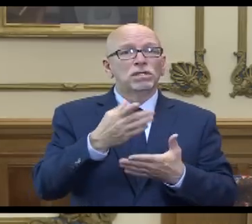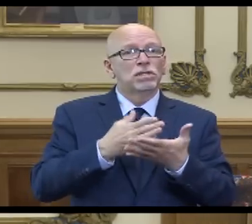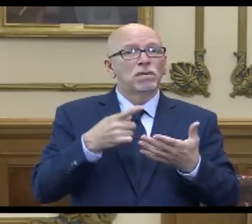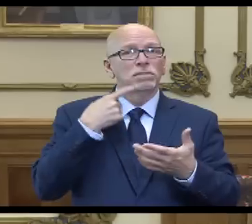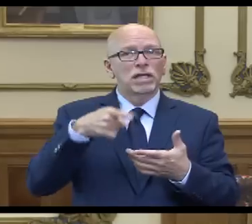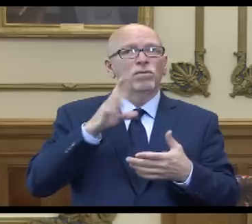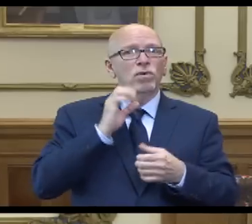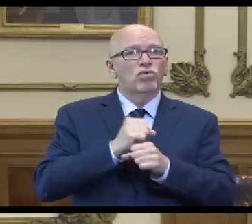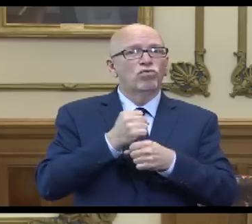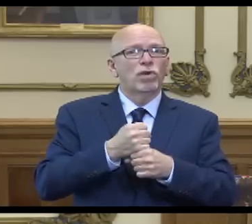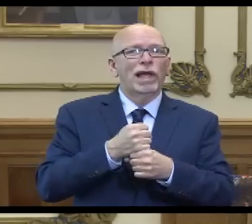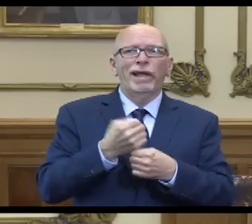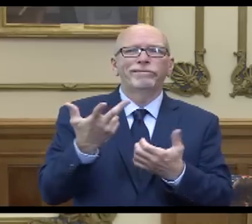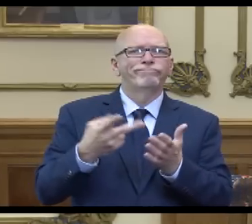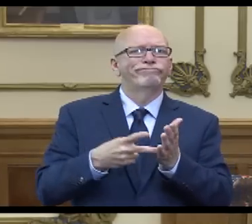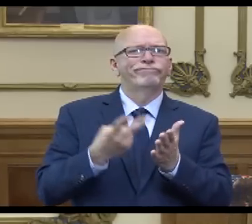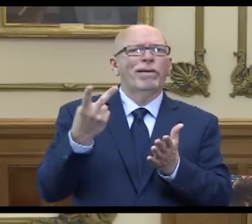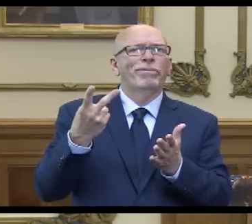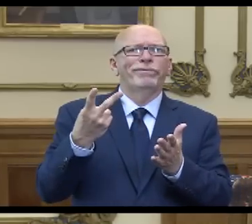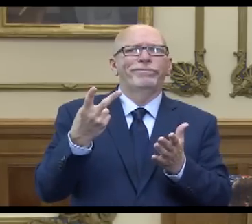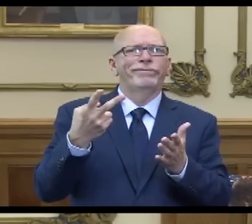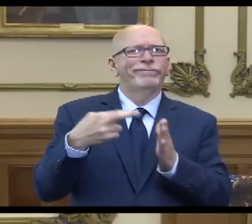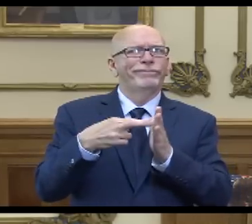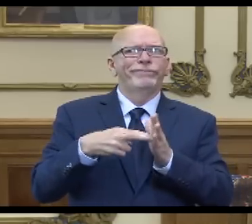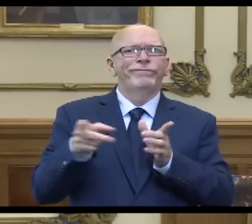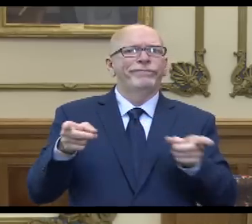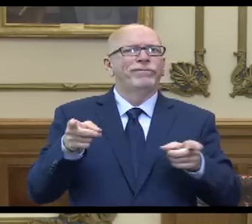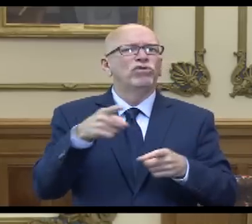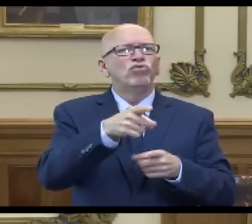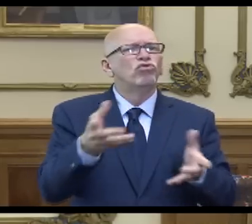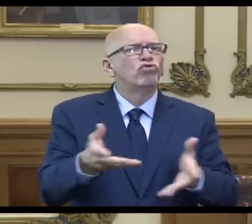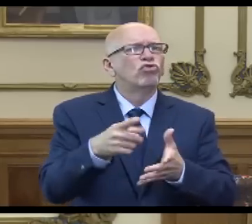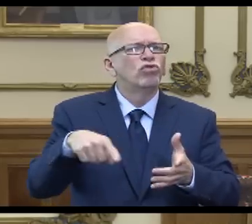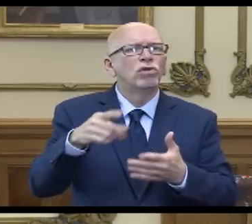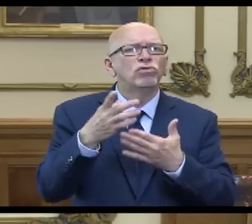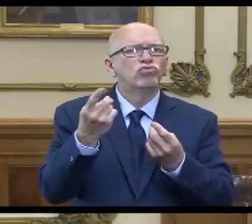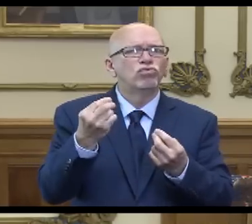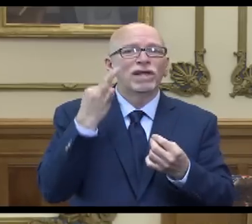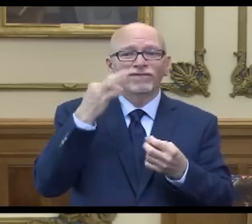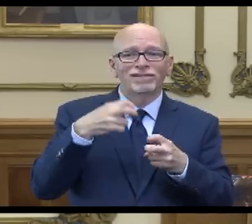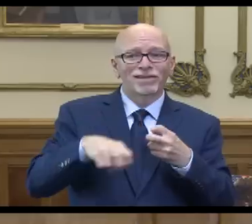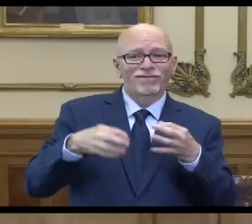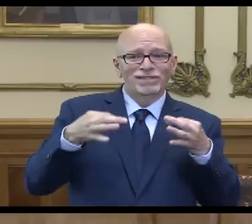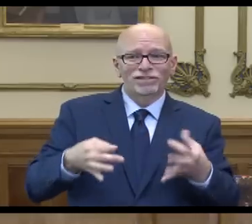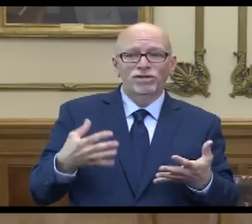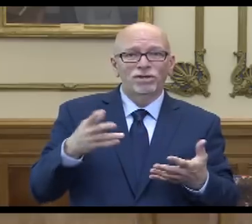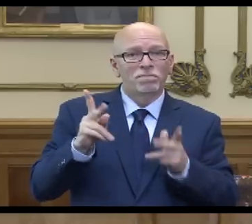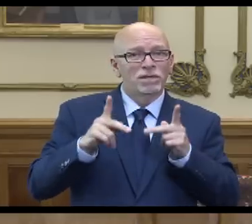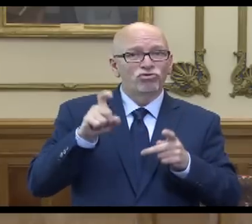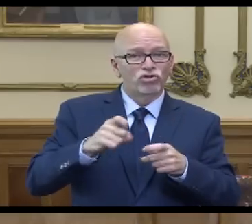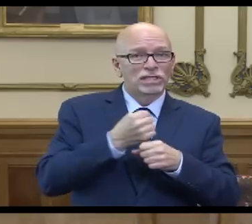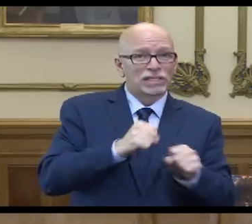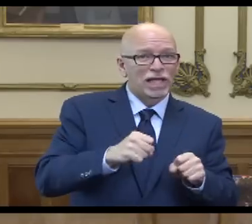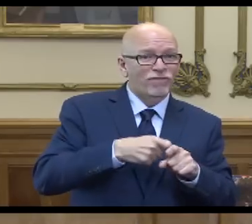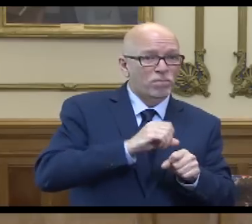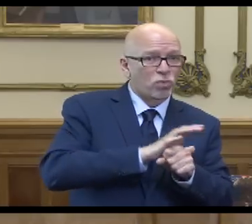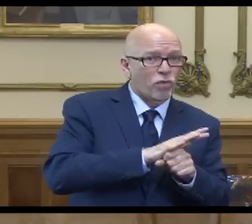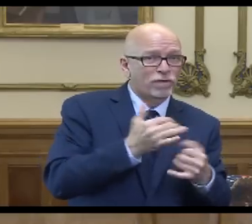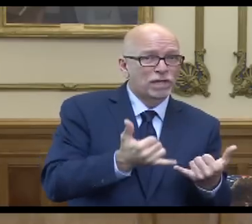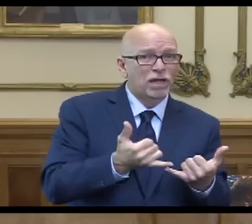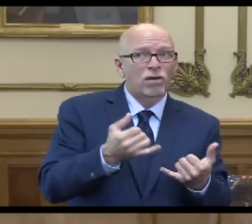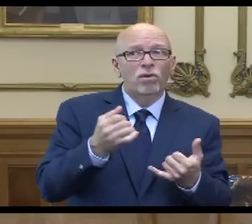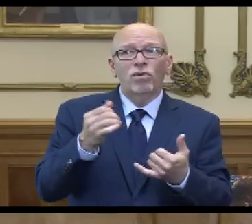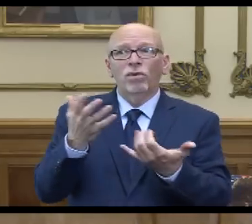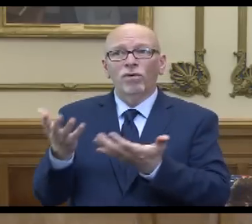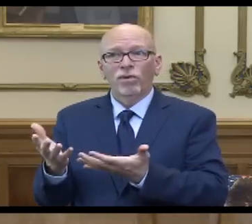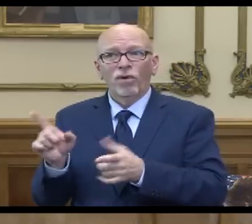this creates a double standard? And what do you urge leaders to do when they're faced with the tough decision of keeping people safe from COVID-19 right now, but